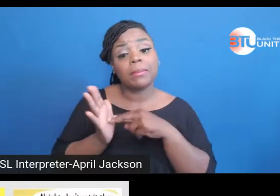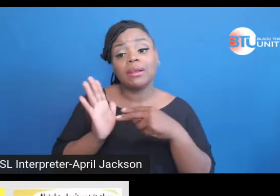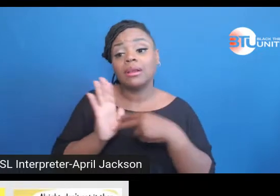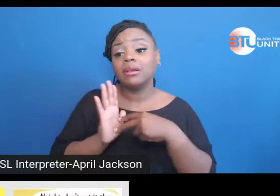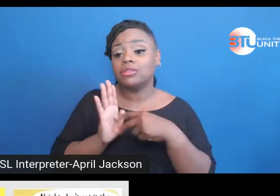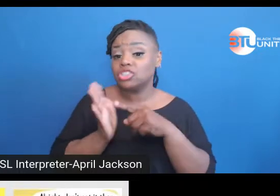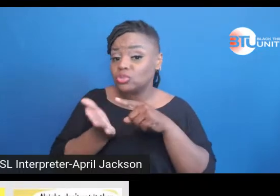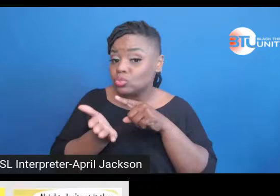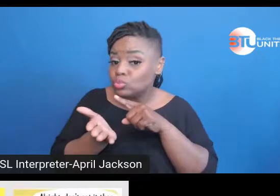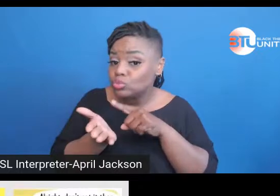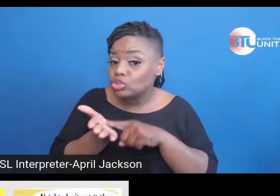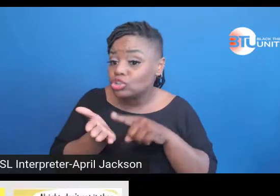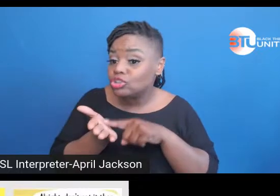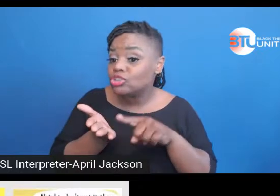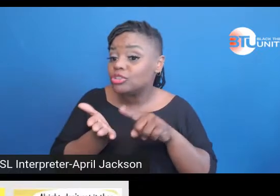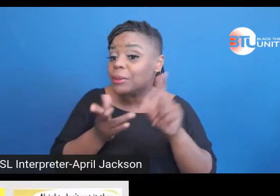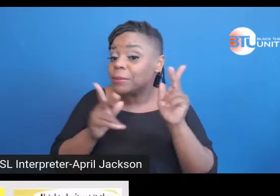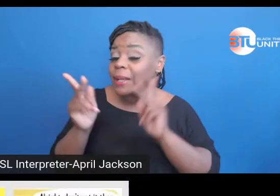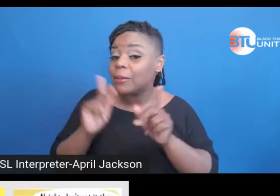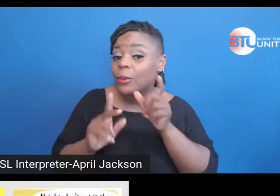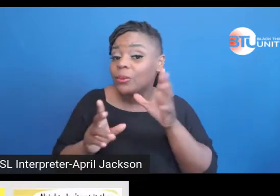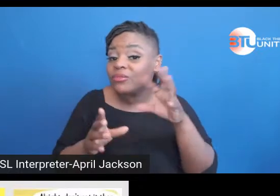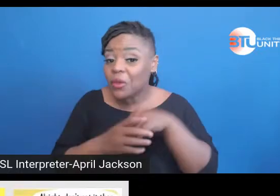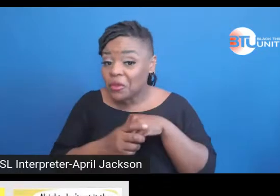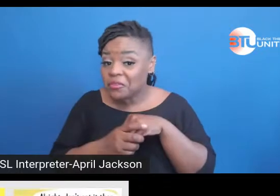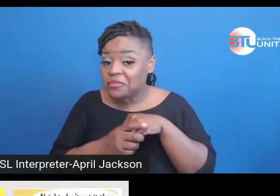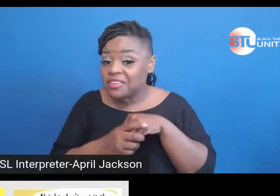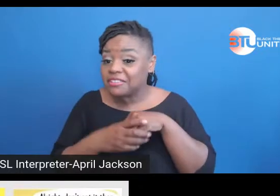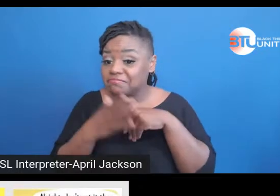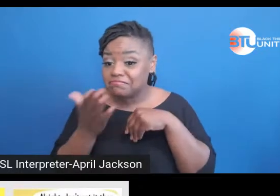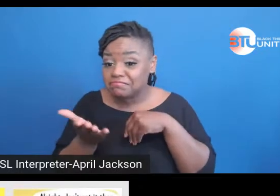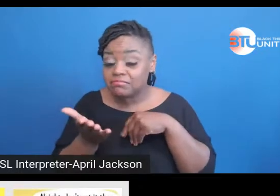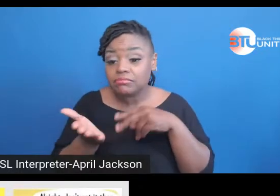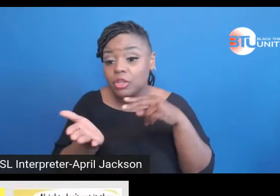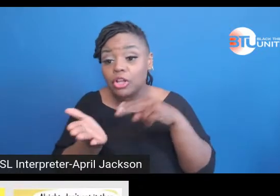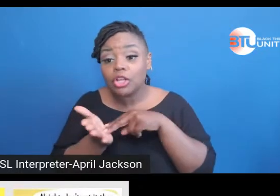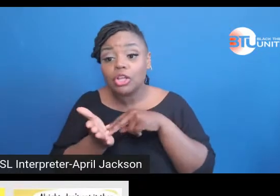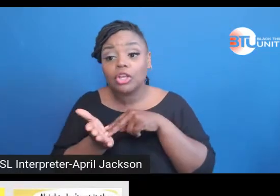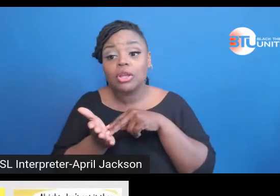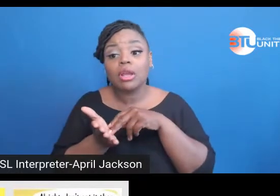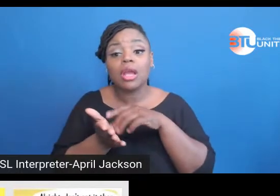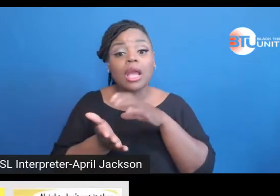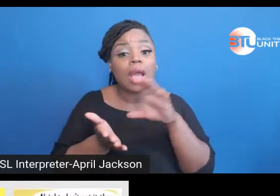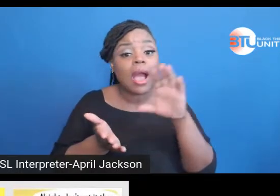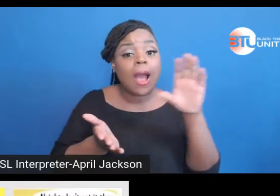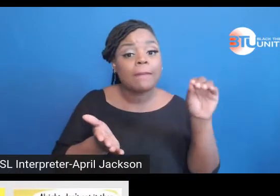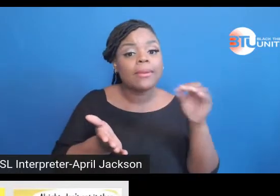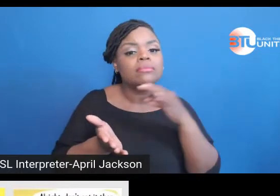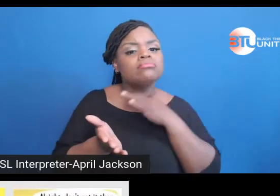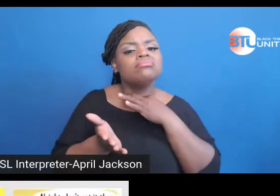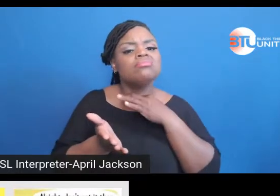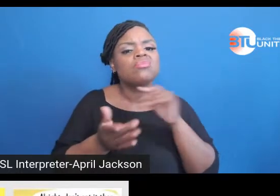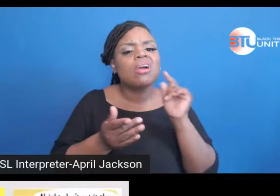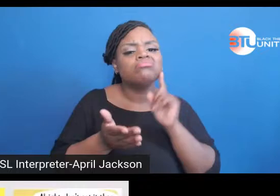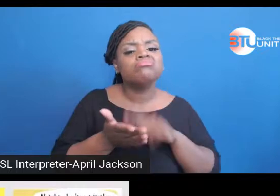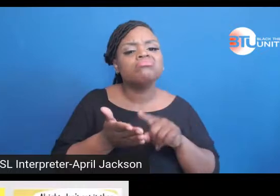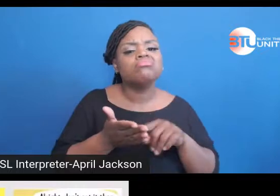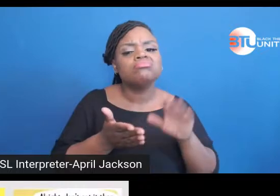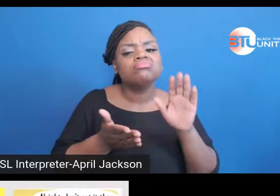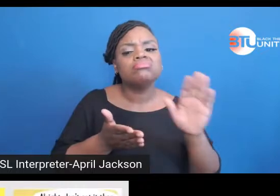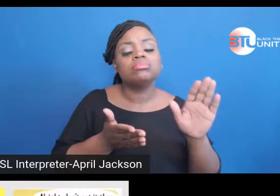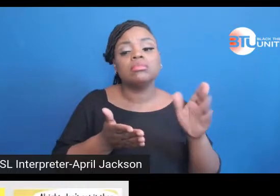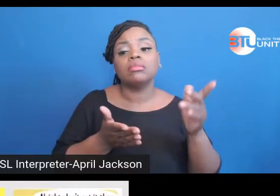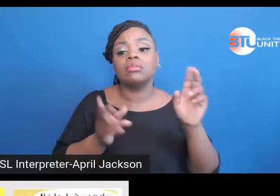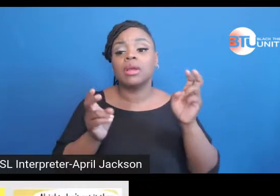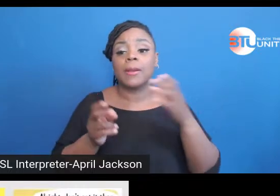people involved. You can look up the entities involved. You can contact, you know, go to the Better Business Bureau's website